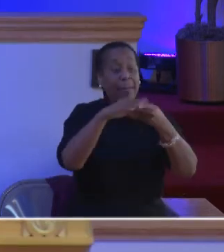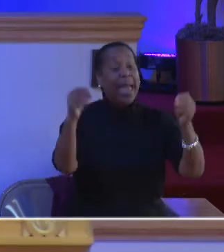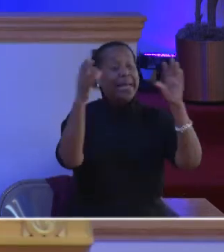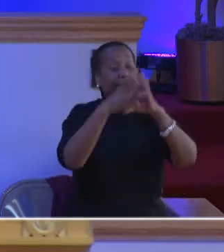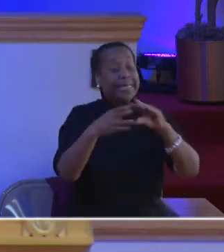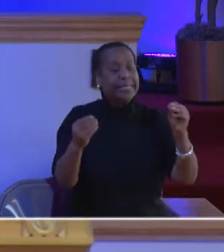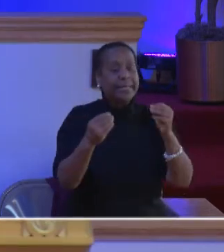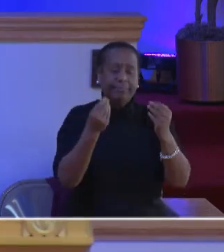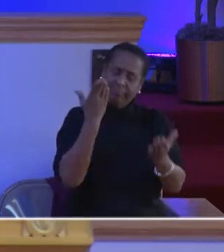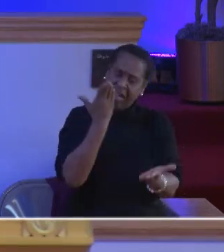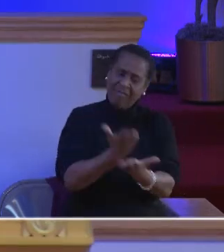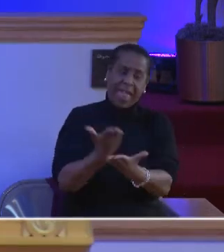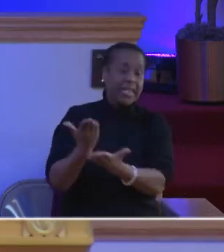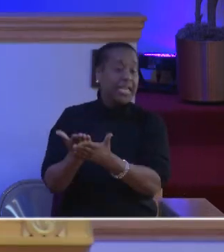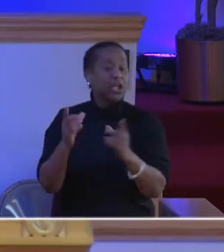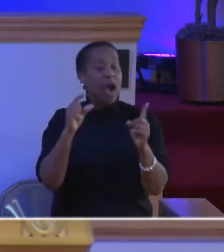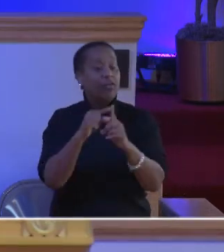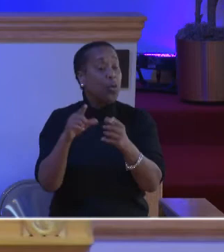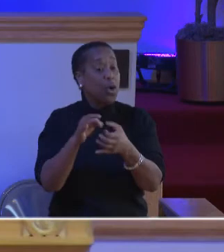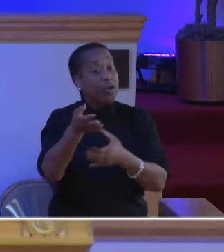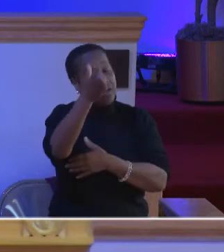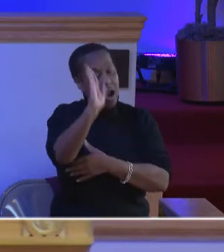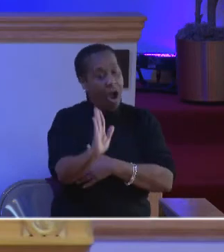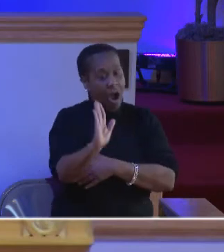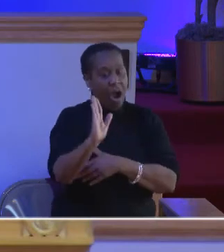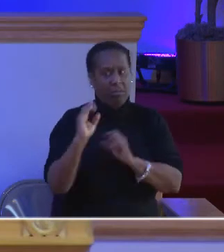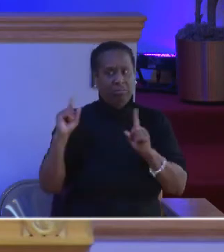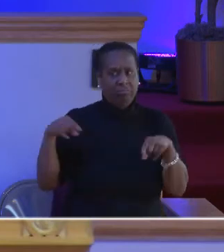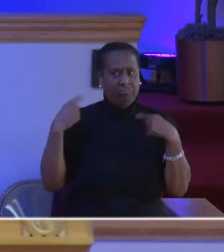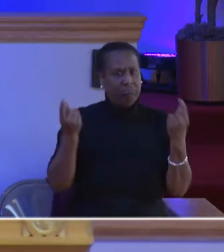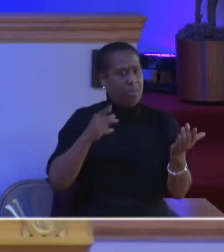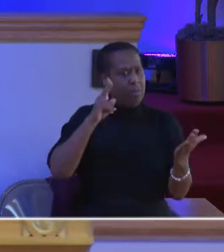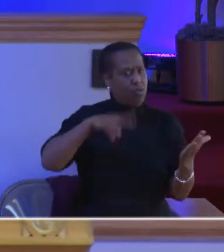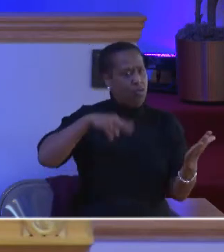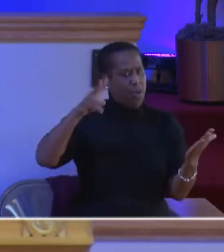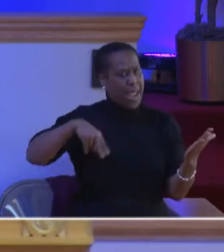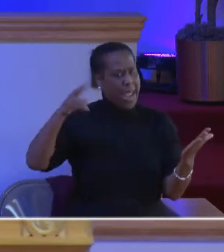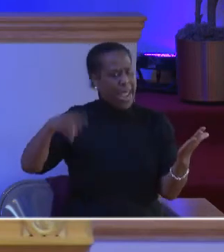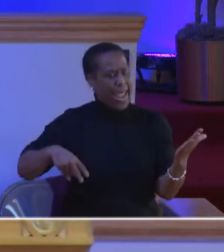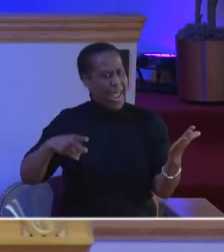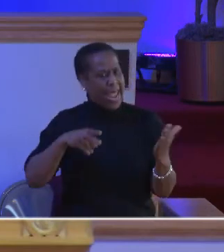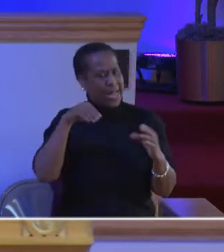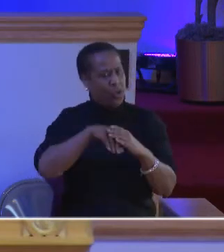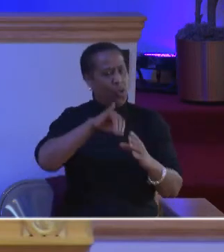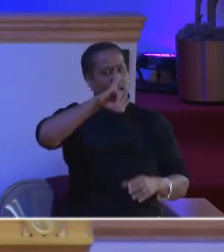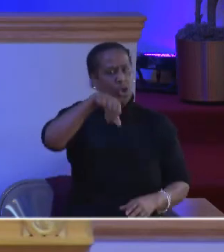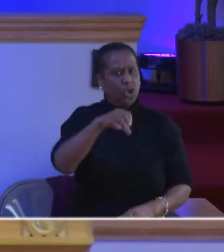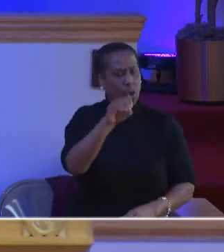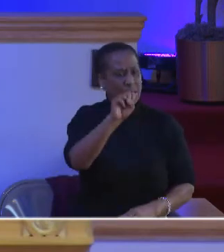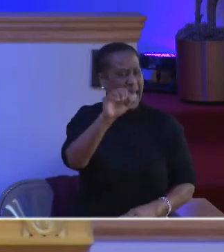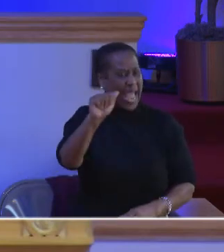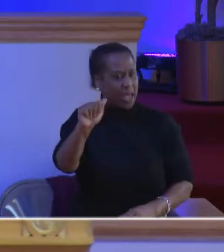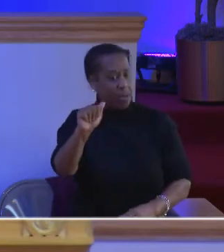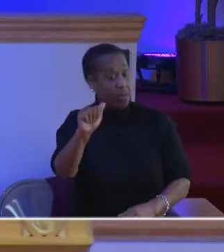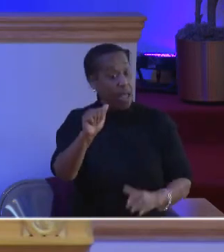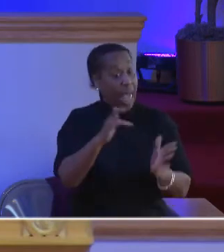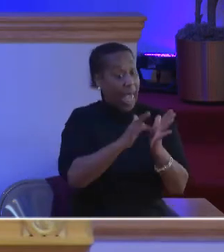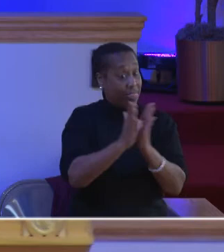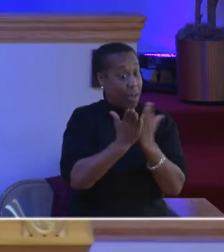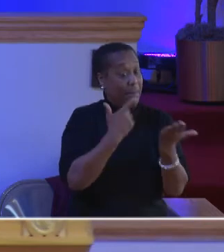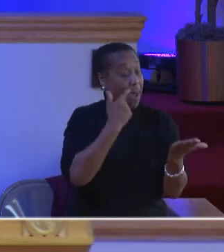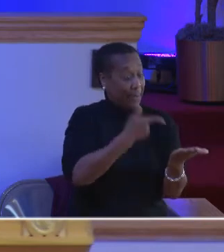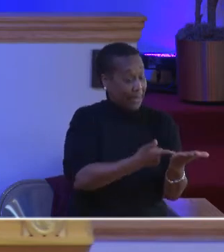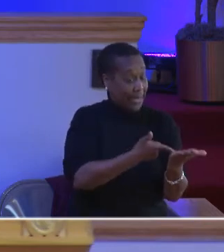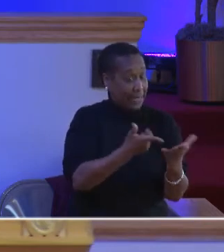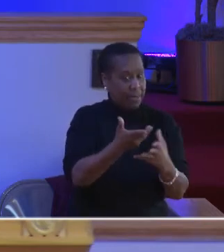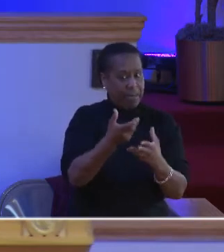a validation of the word of God that had been read in the hearing of Josiah. And the Bible says they took